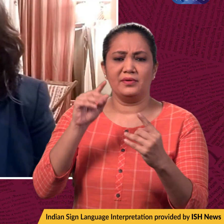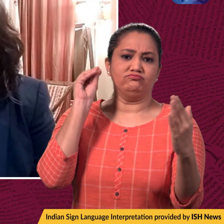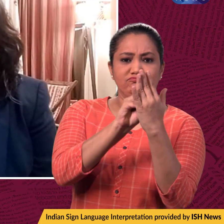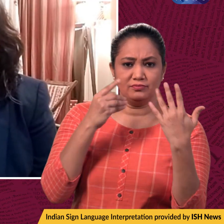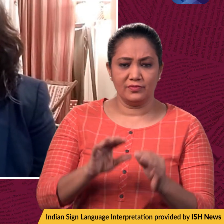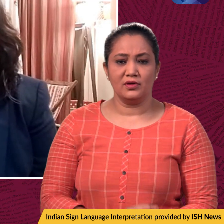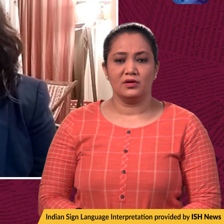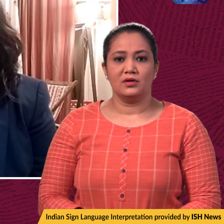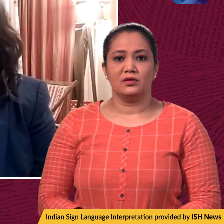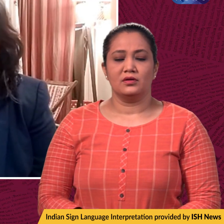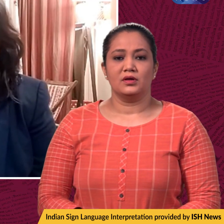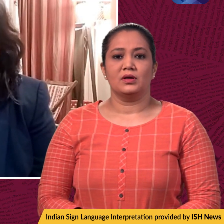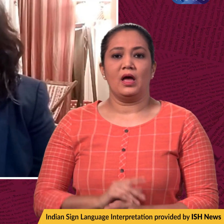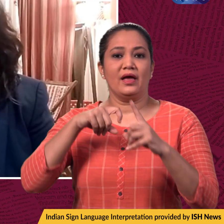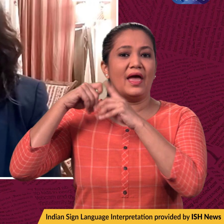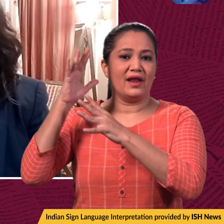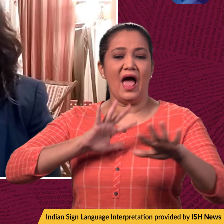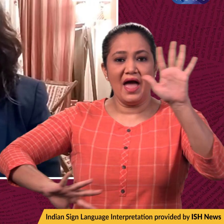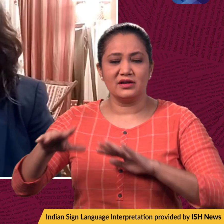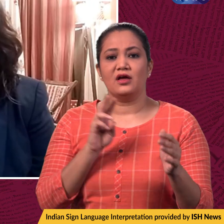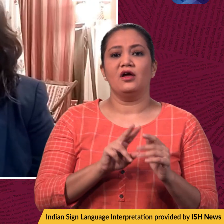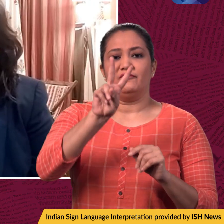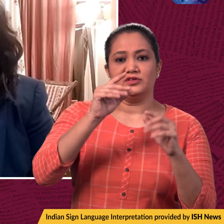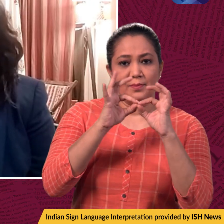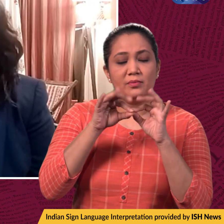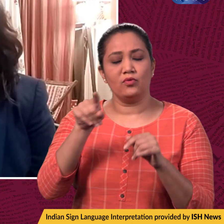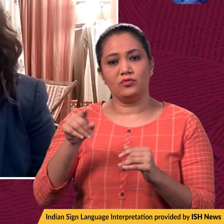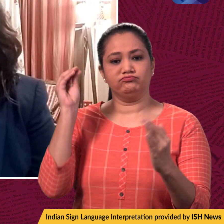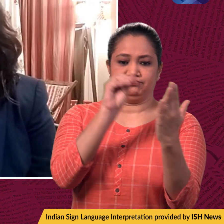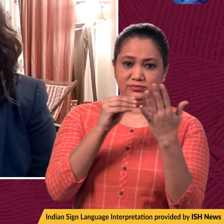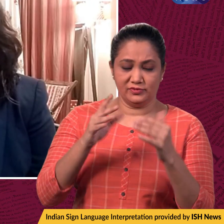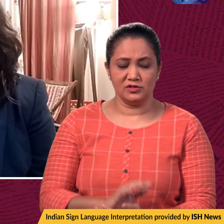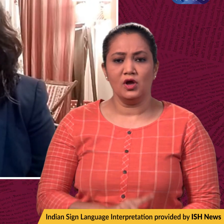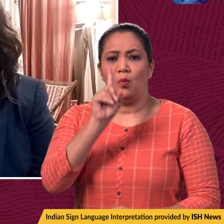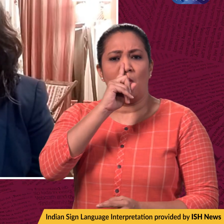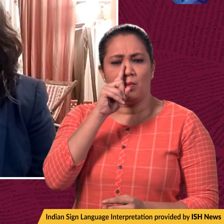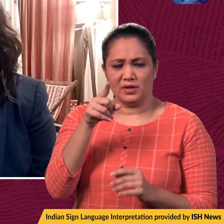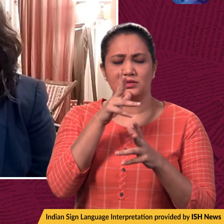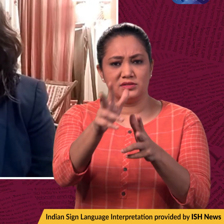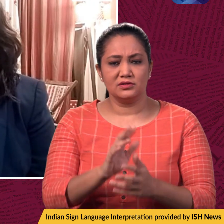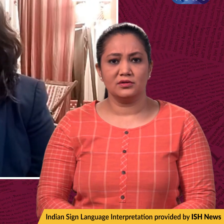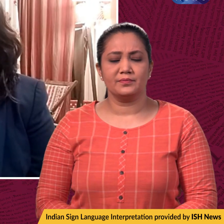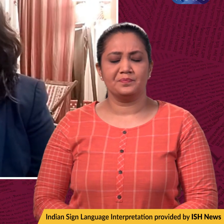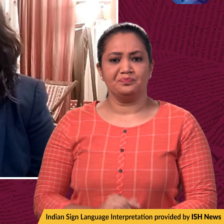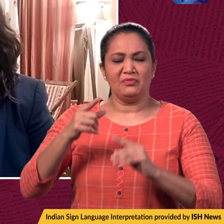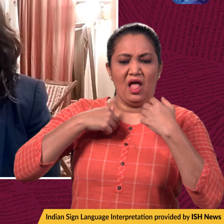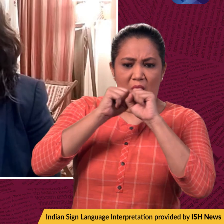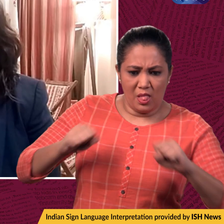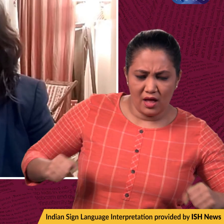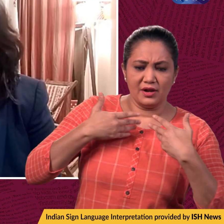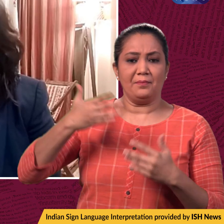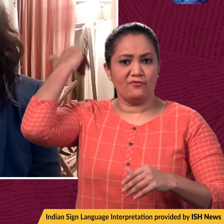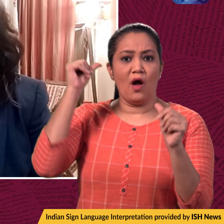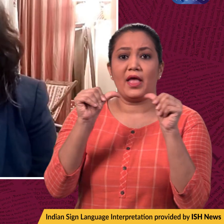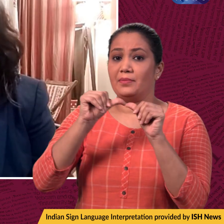filed against Malayalam film actor-producer Vijay Babu in Ernakulam. A woman accused him of raping her